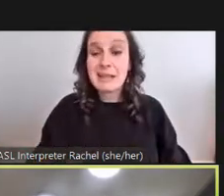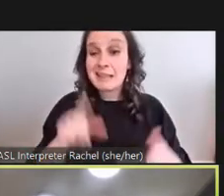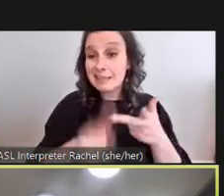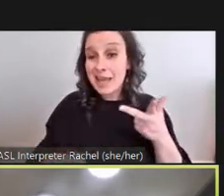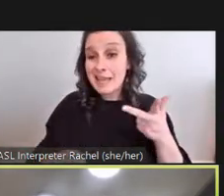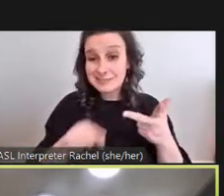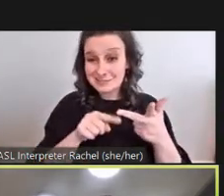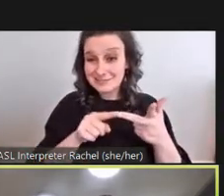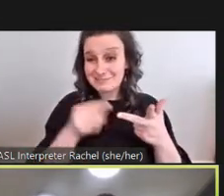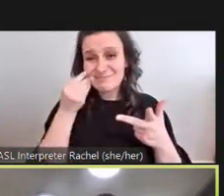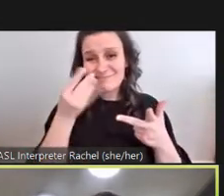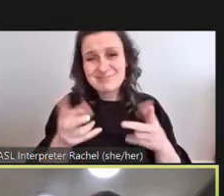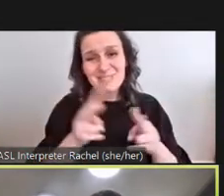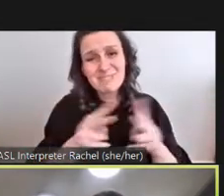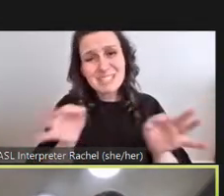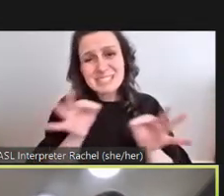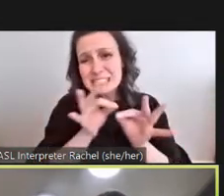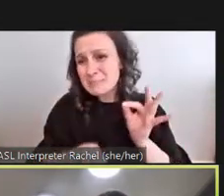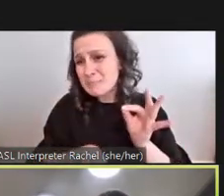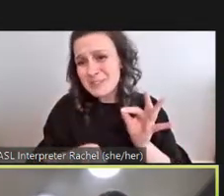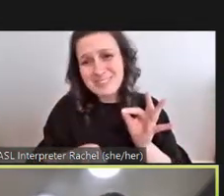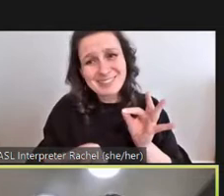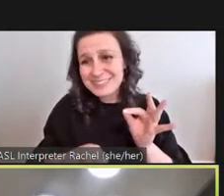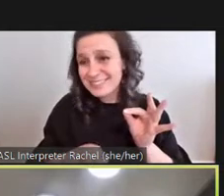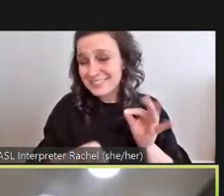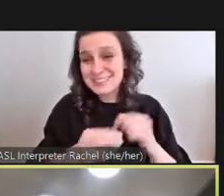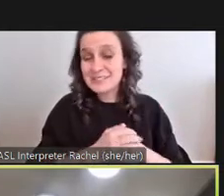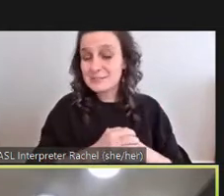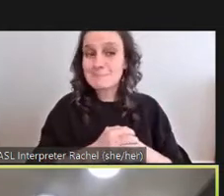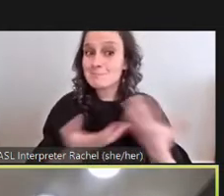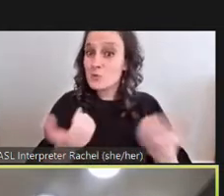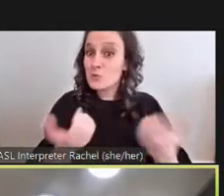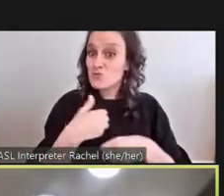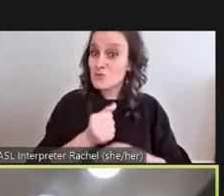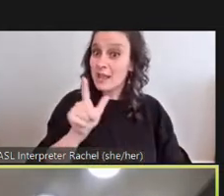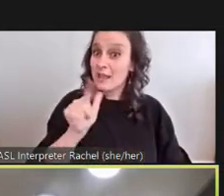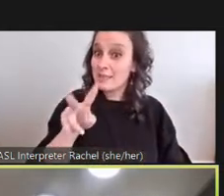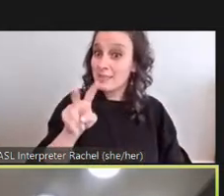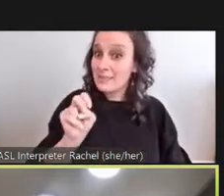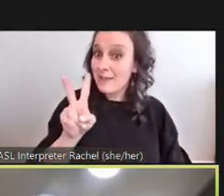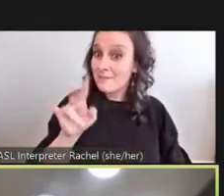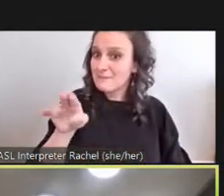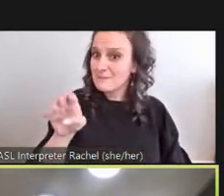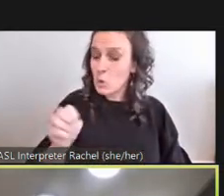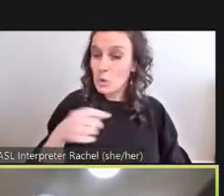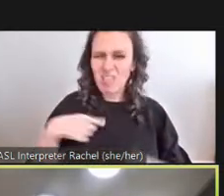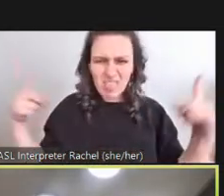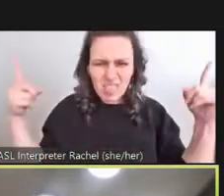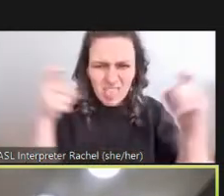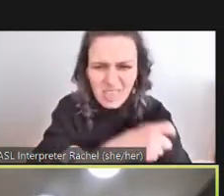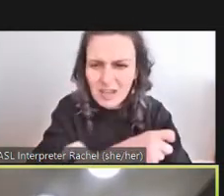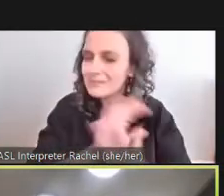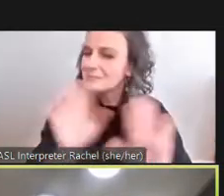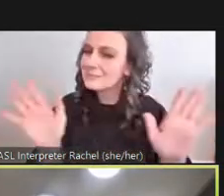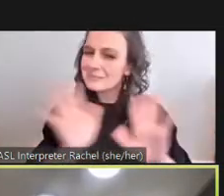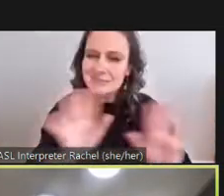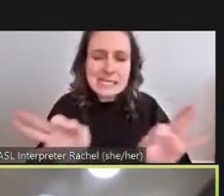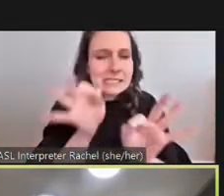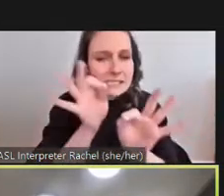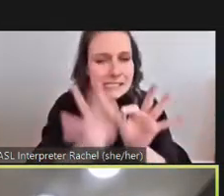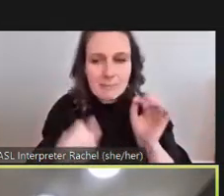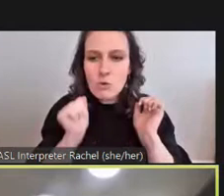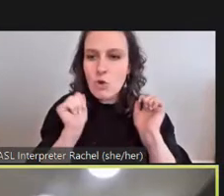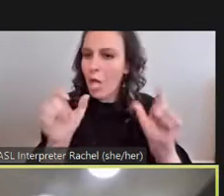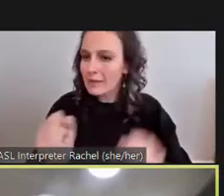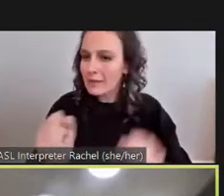finally, it's really, really simple. We created LiveVoice so everyone can understand it, and everyone is able